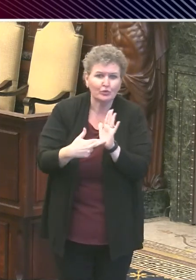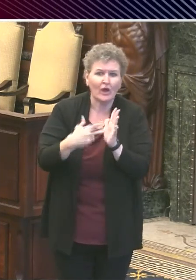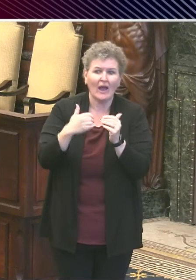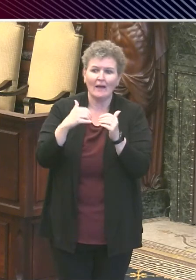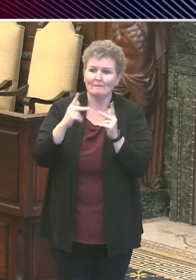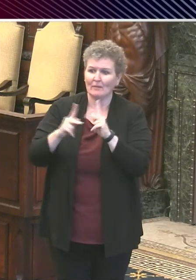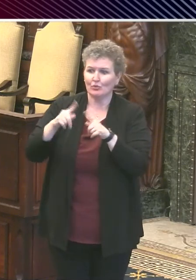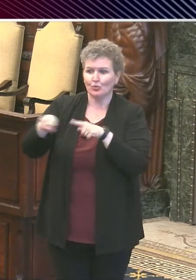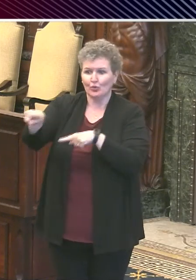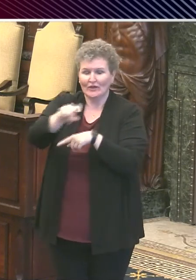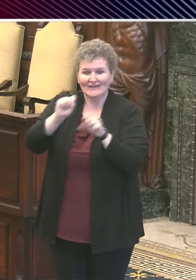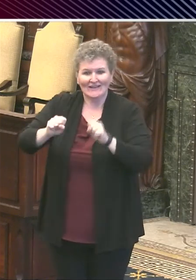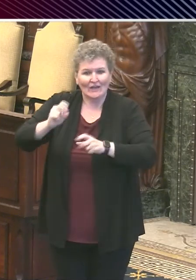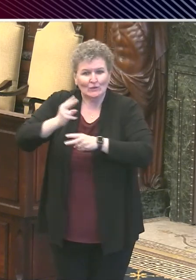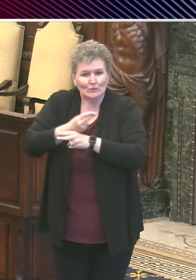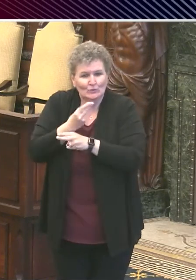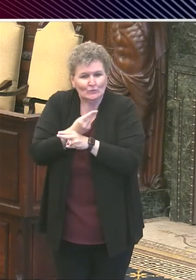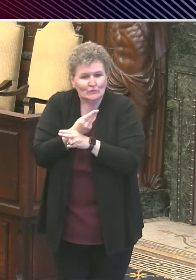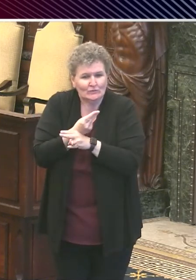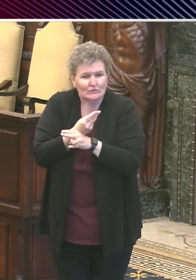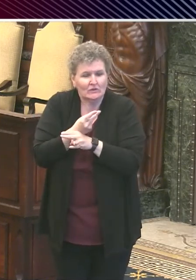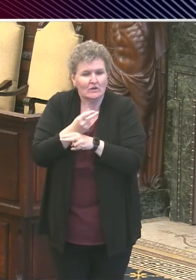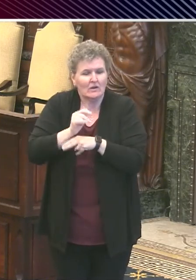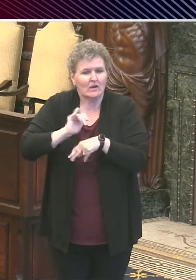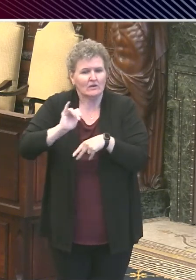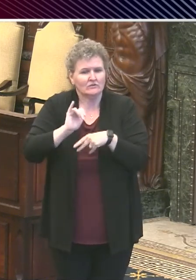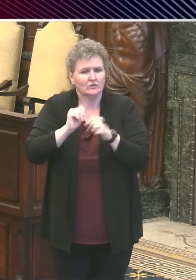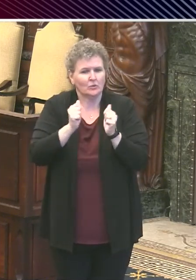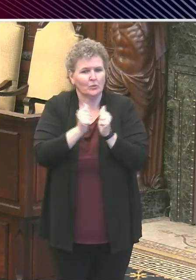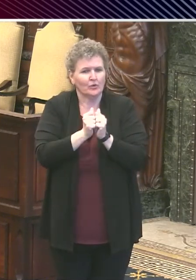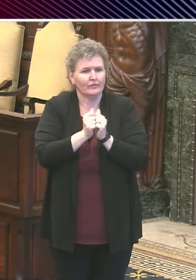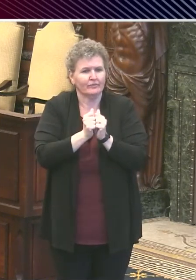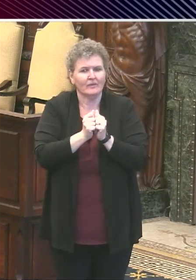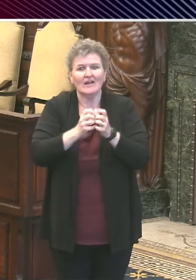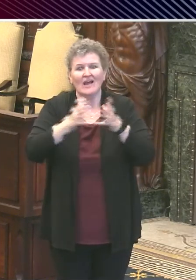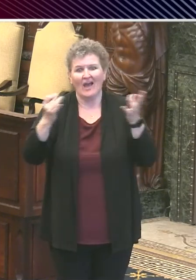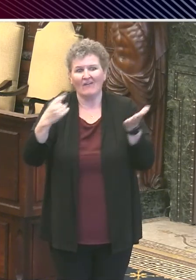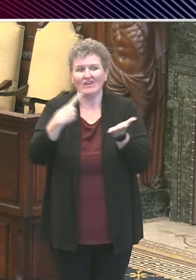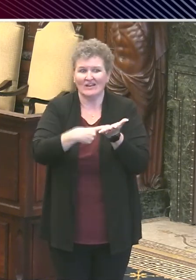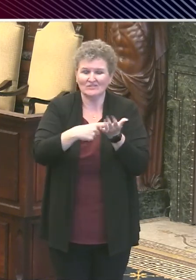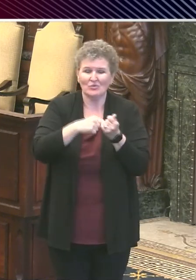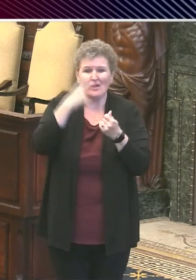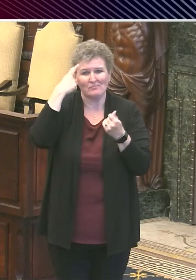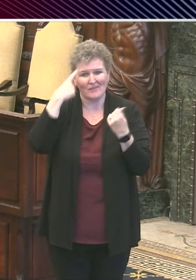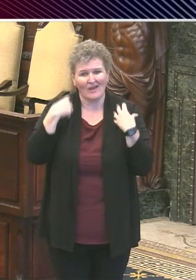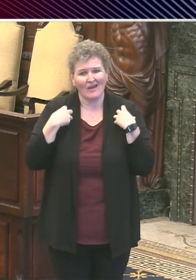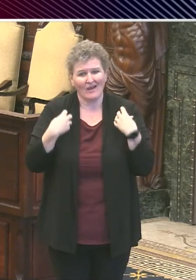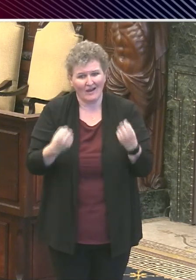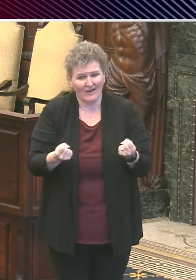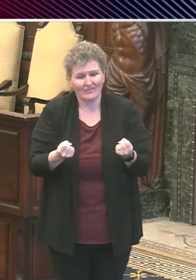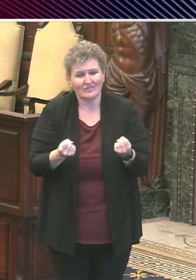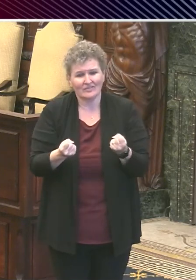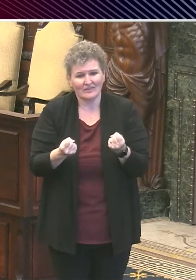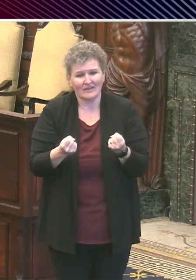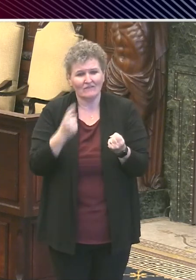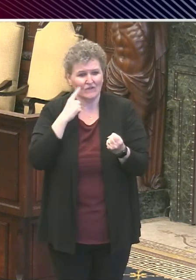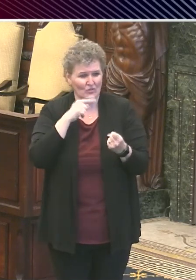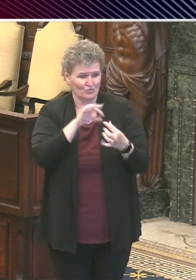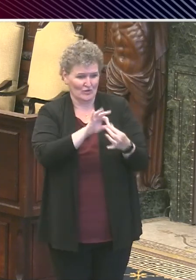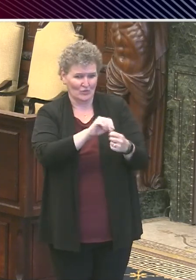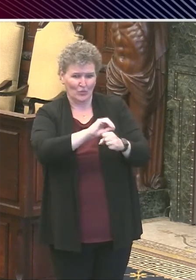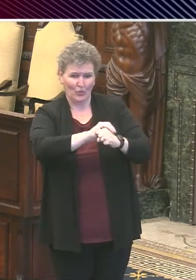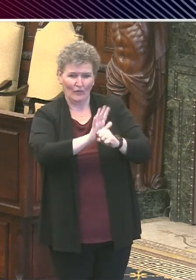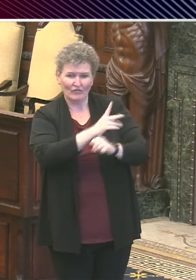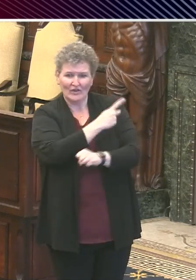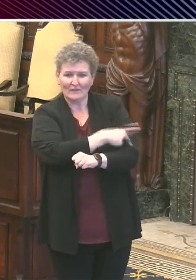And additionally, there has been a lot of talk about mental health for victims of COVID, and they're not